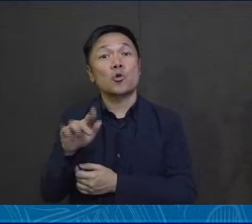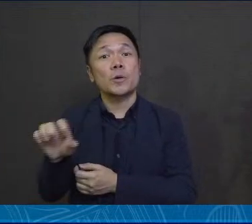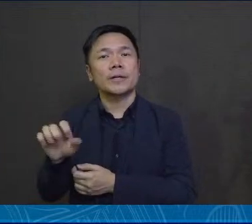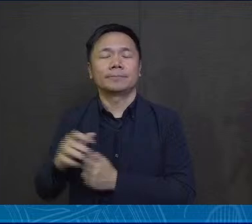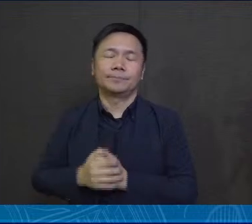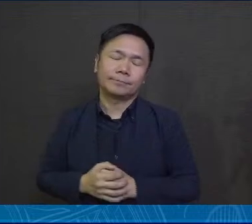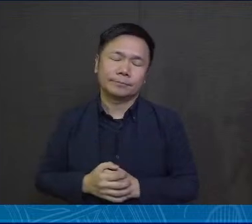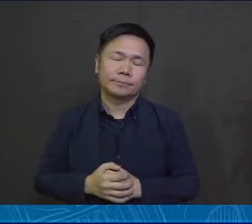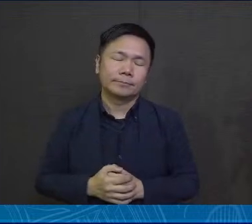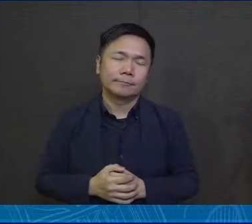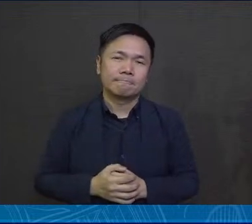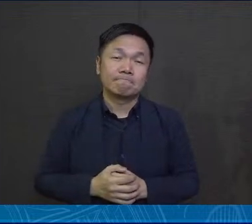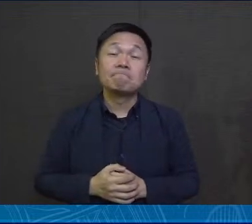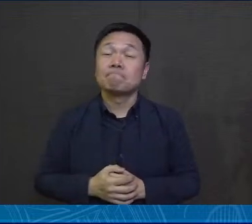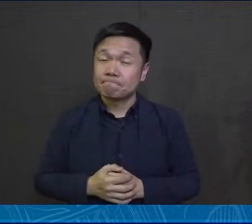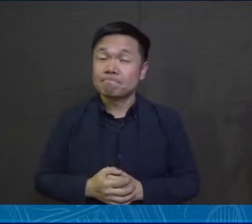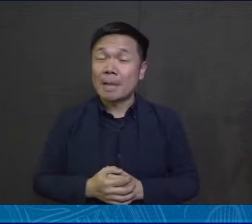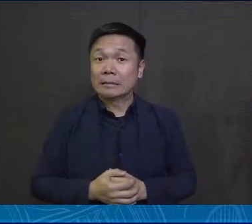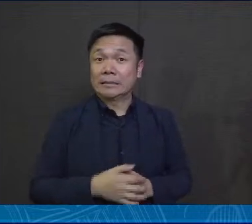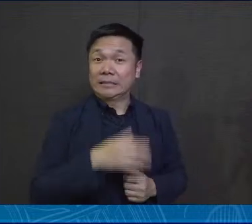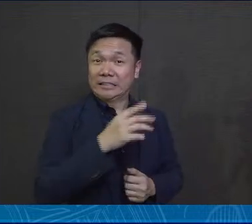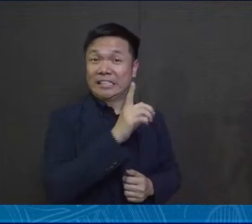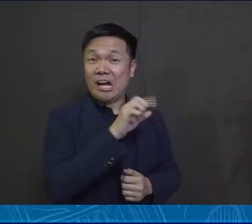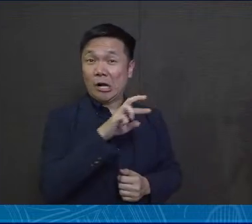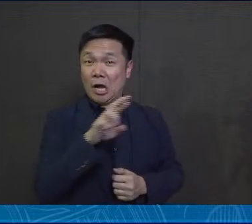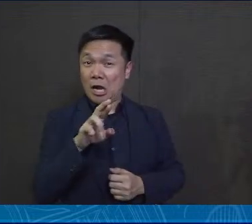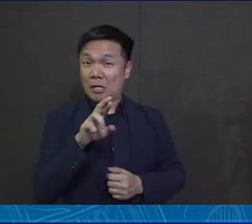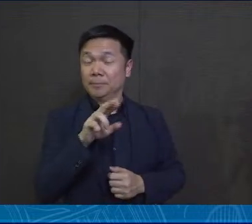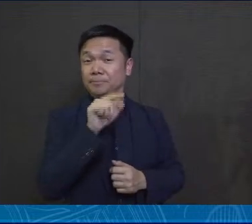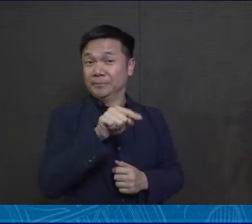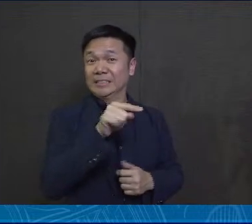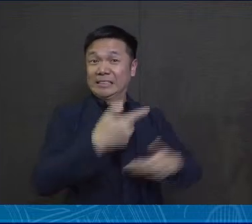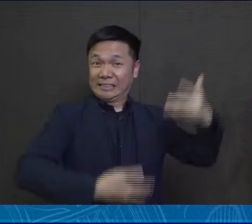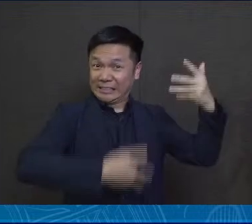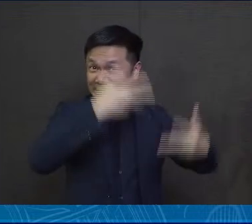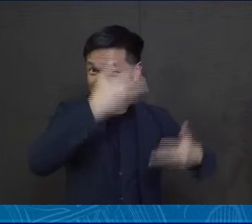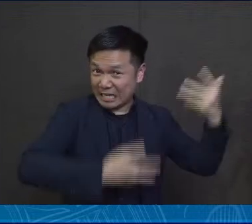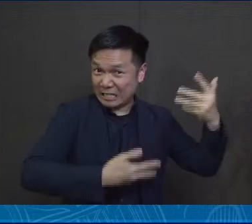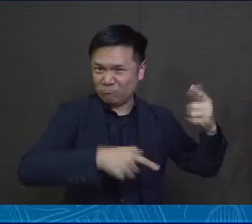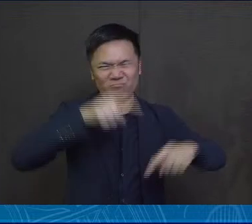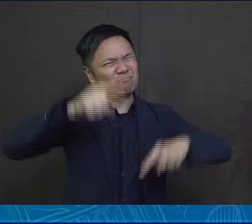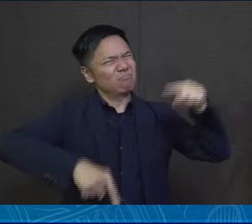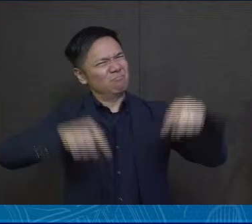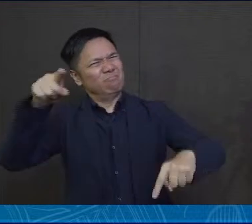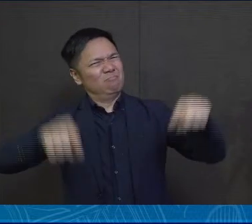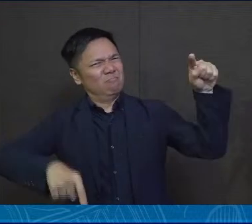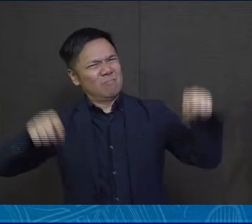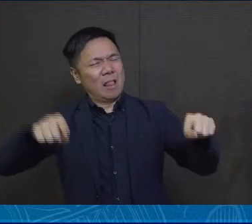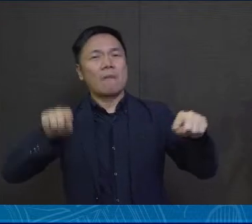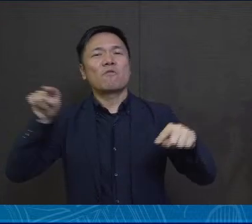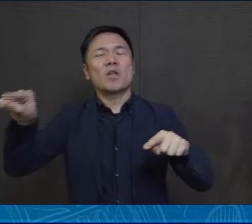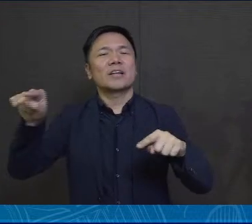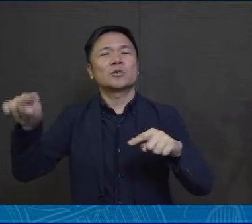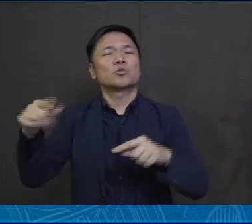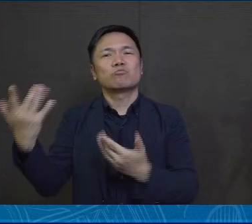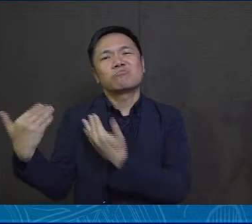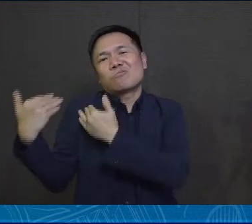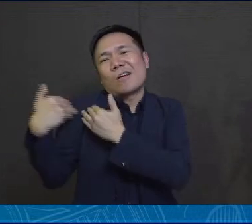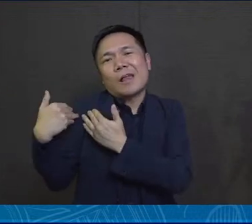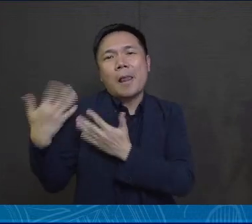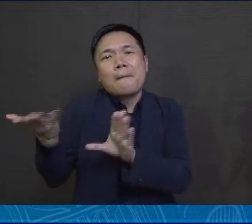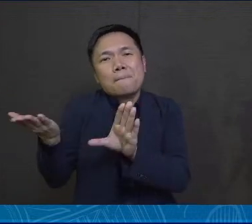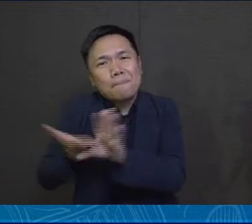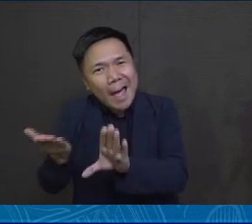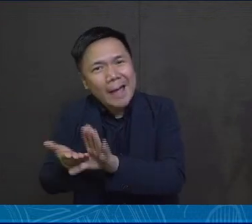gaps in standardized disaster risk data among international financial institutions, how